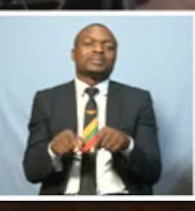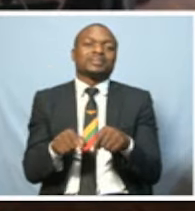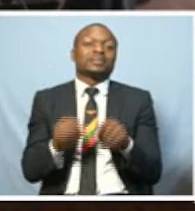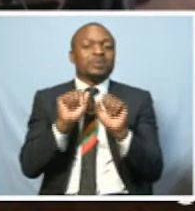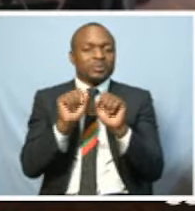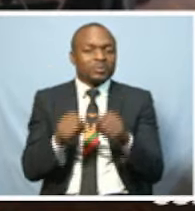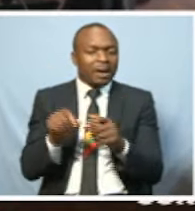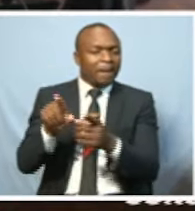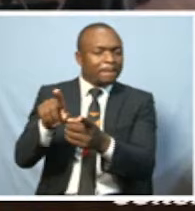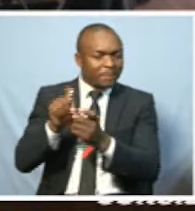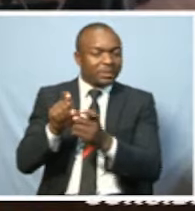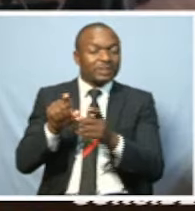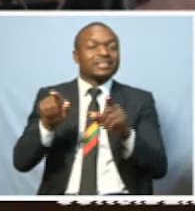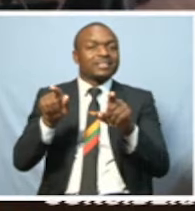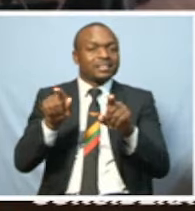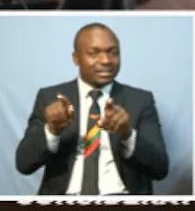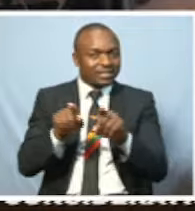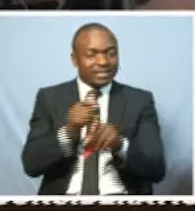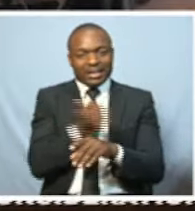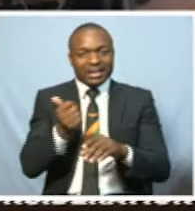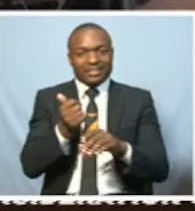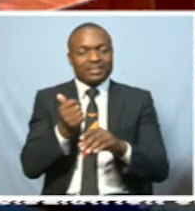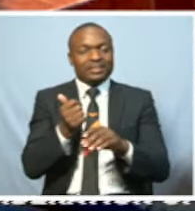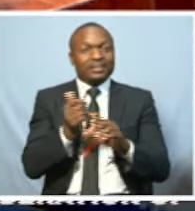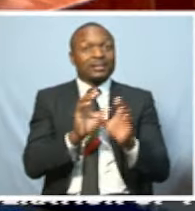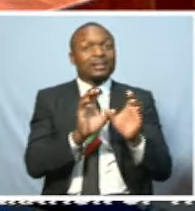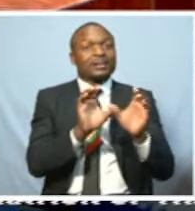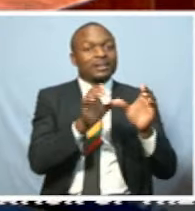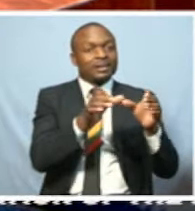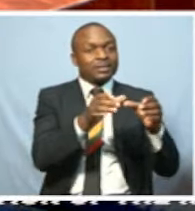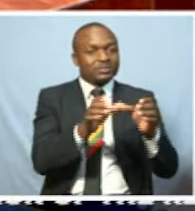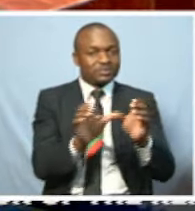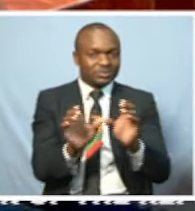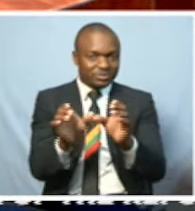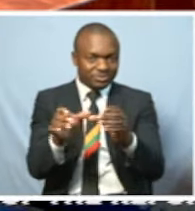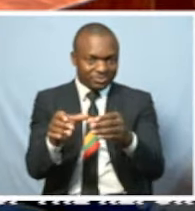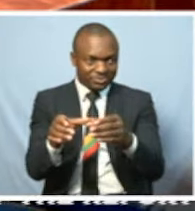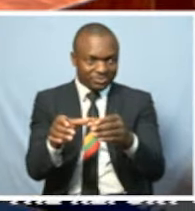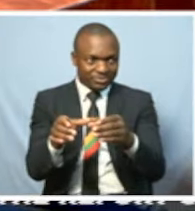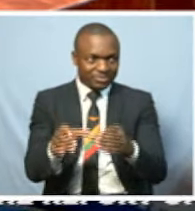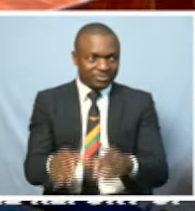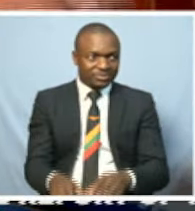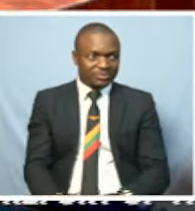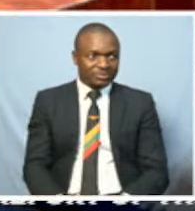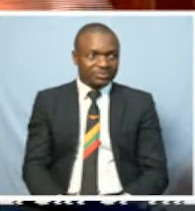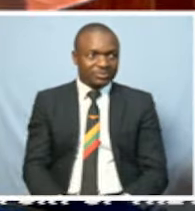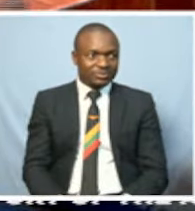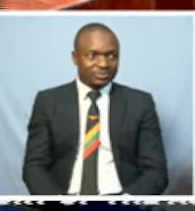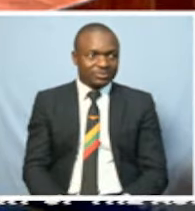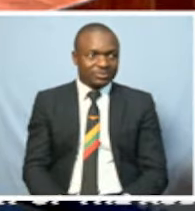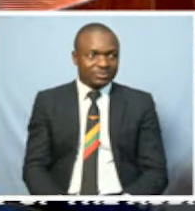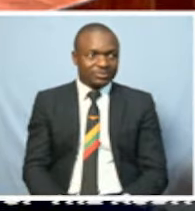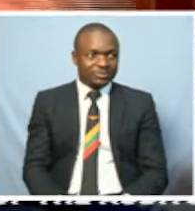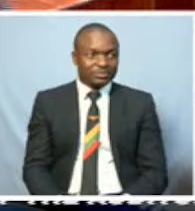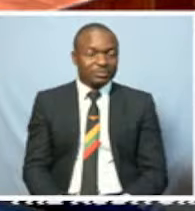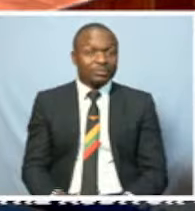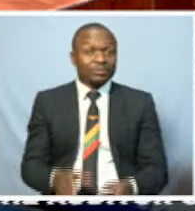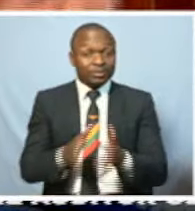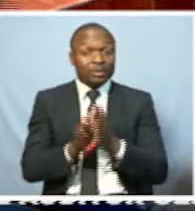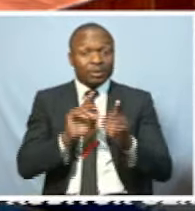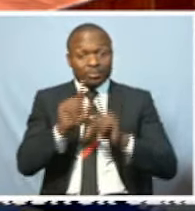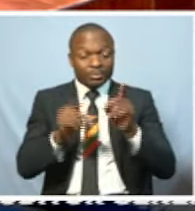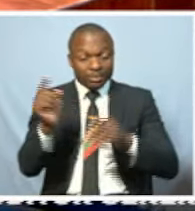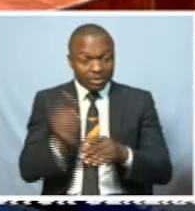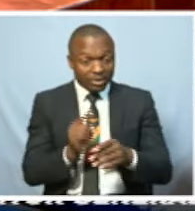replicate in other councils. So if you're able to do it, tell us so that we also copy and ask people to come and learn